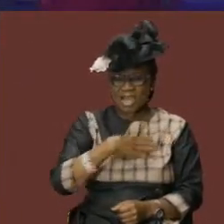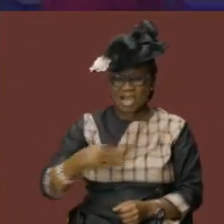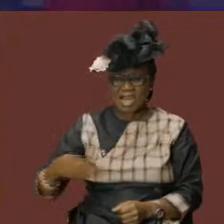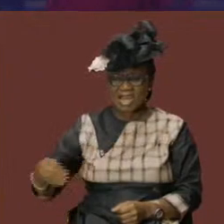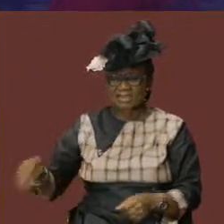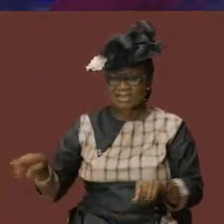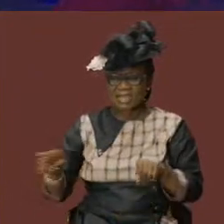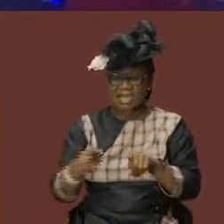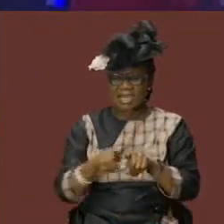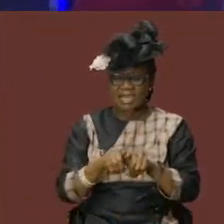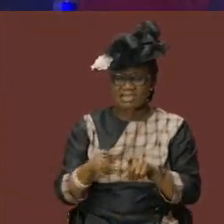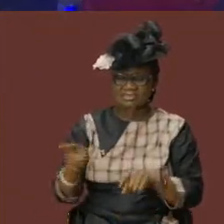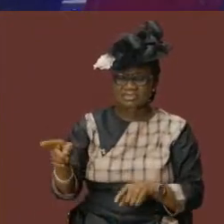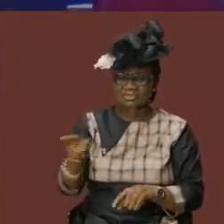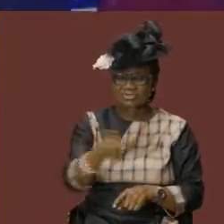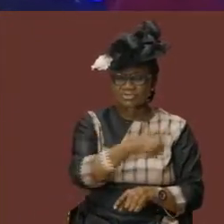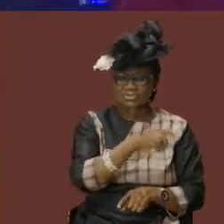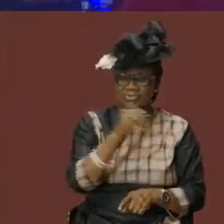And as you